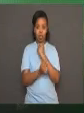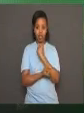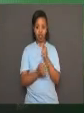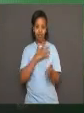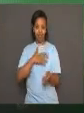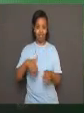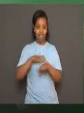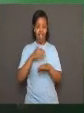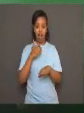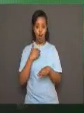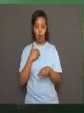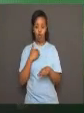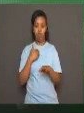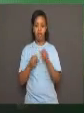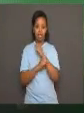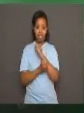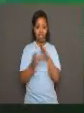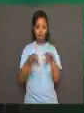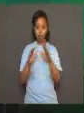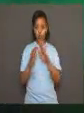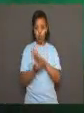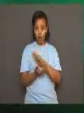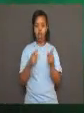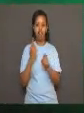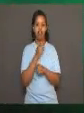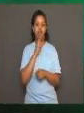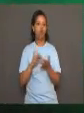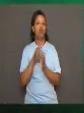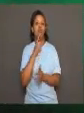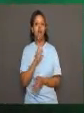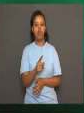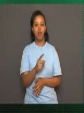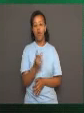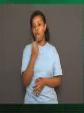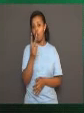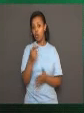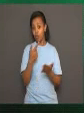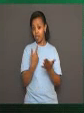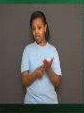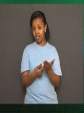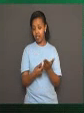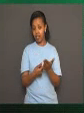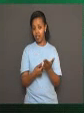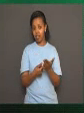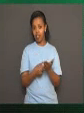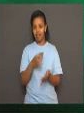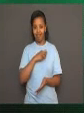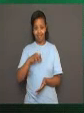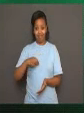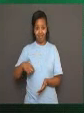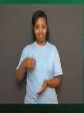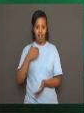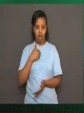fur, then you are correct. 2 of these cats have spots,